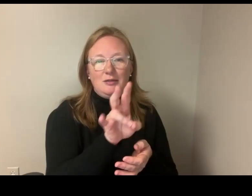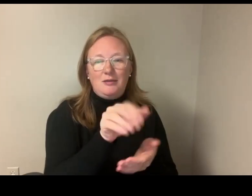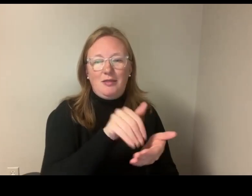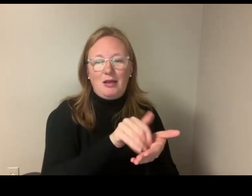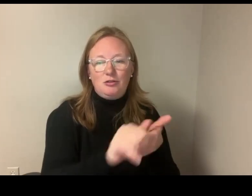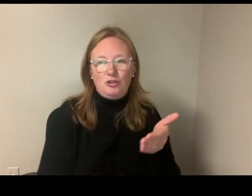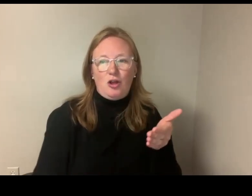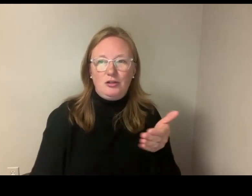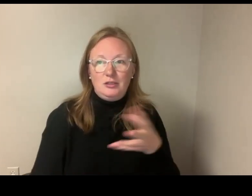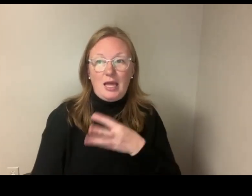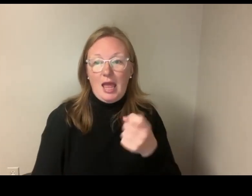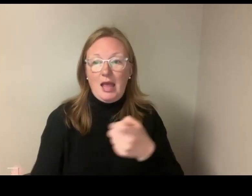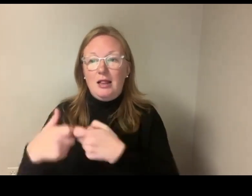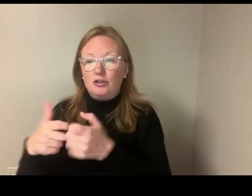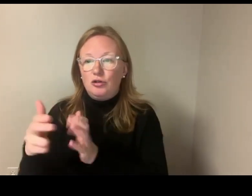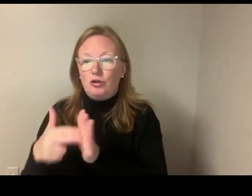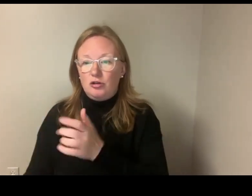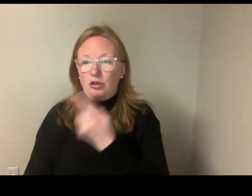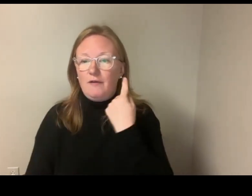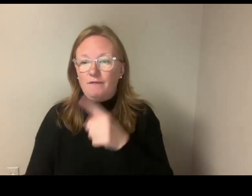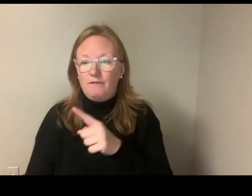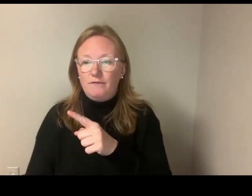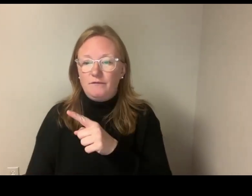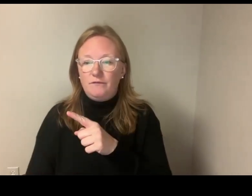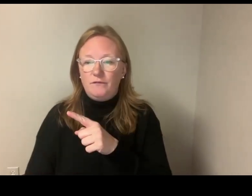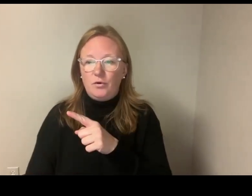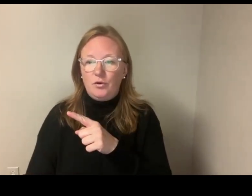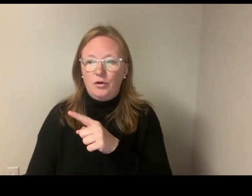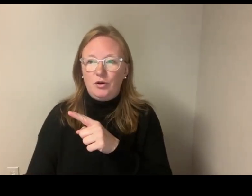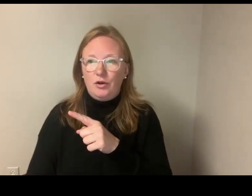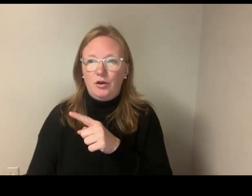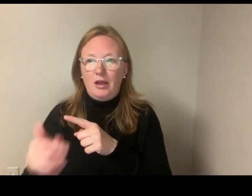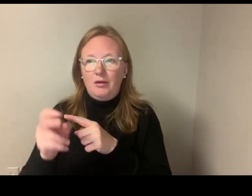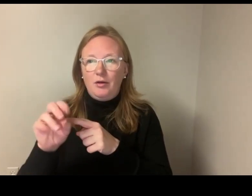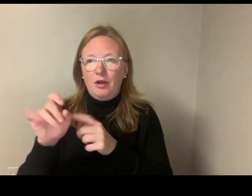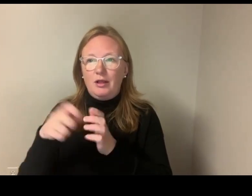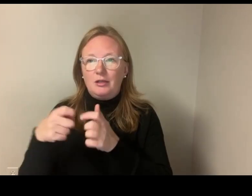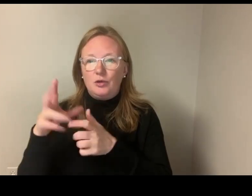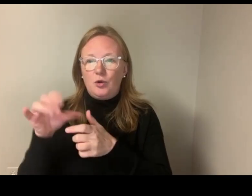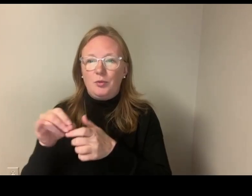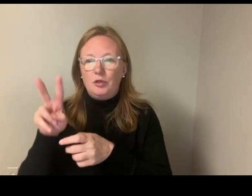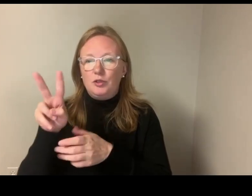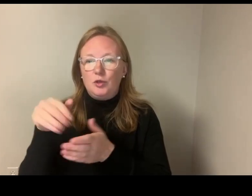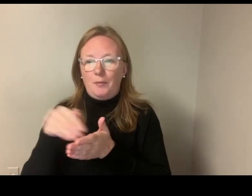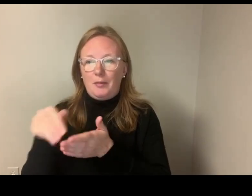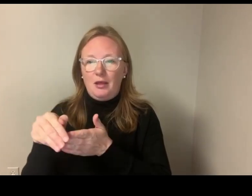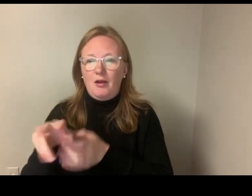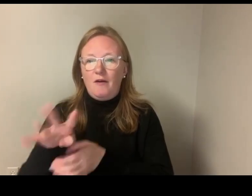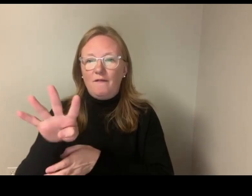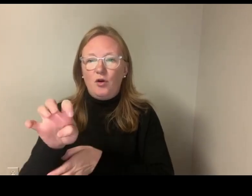$3,877,000 and electrical contract to Lanco Electric Incorporated in the amount of